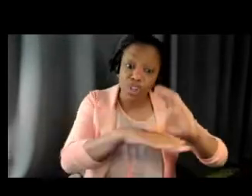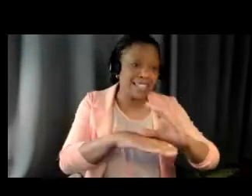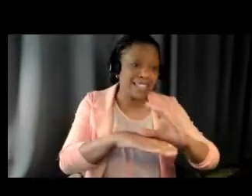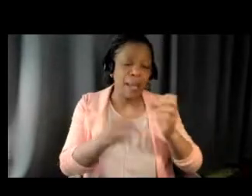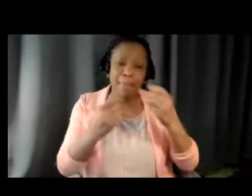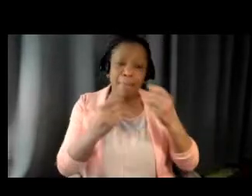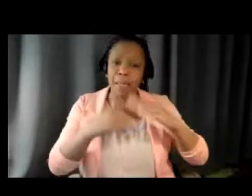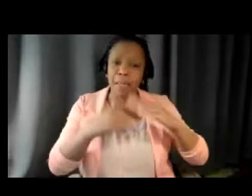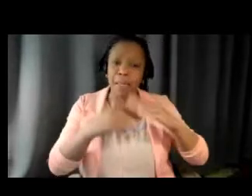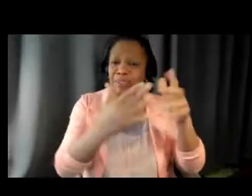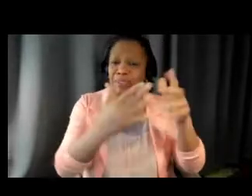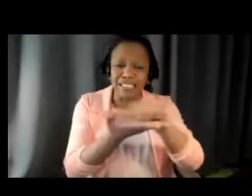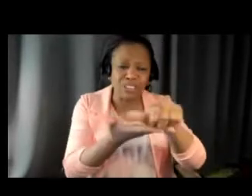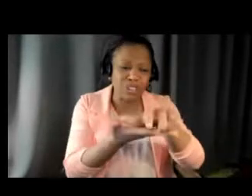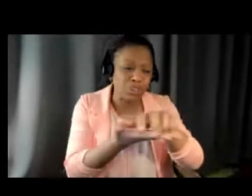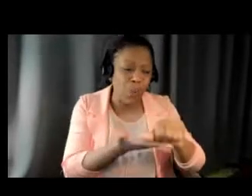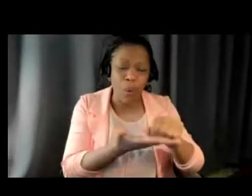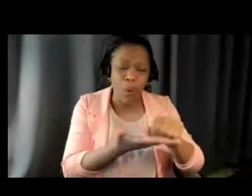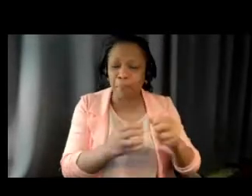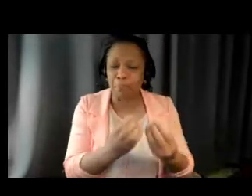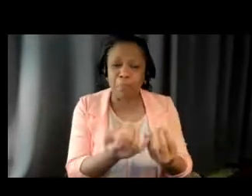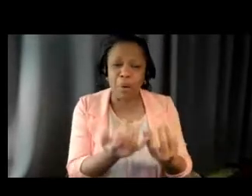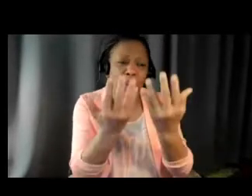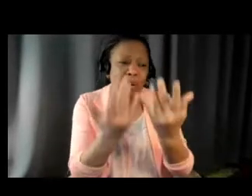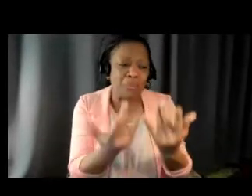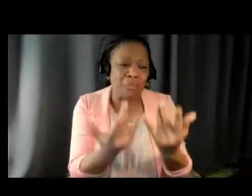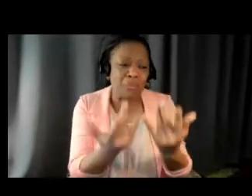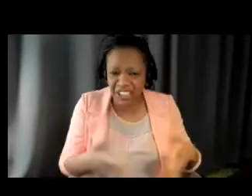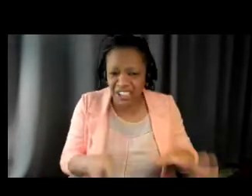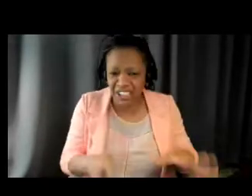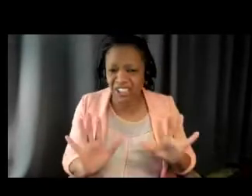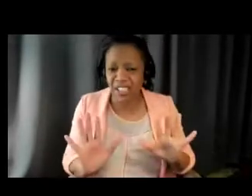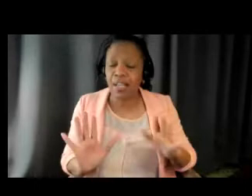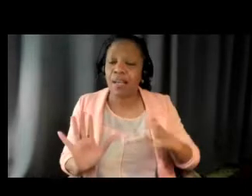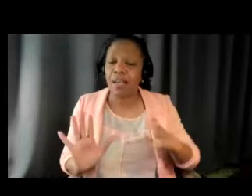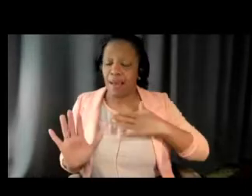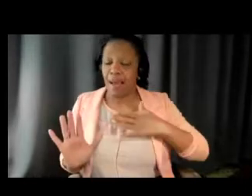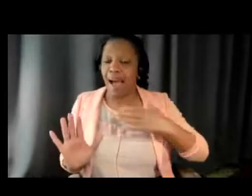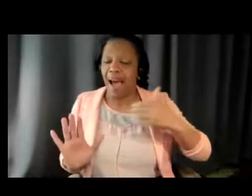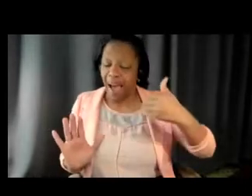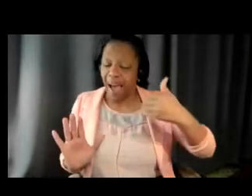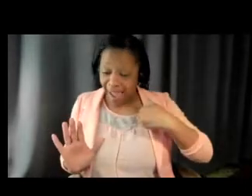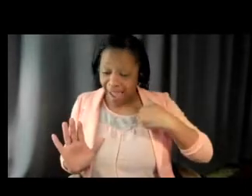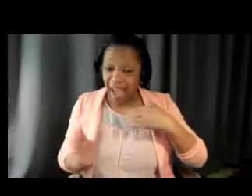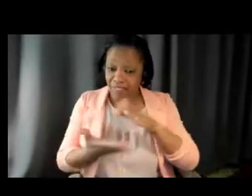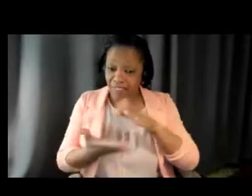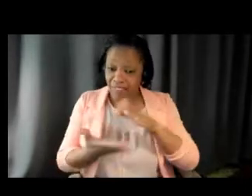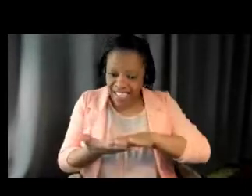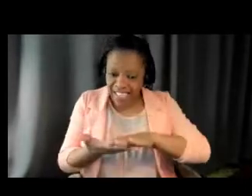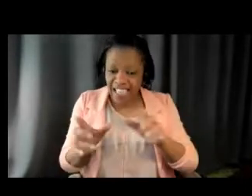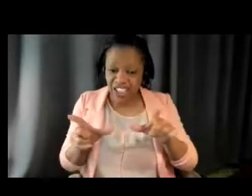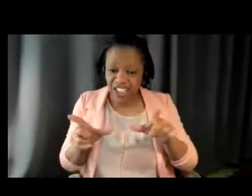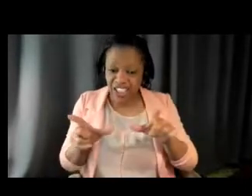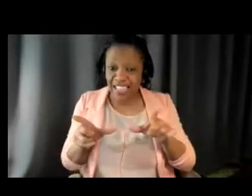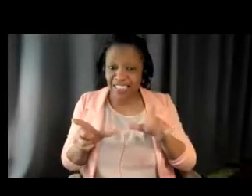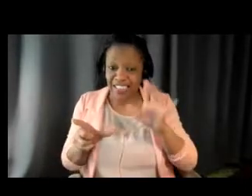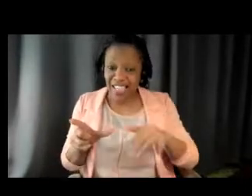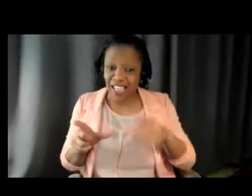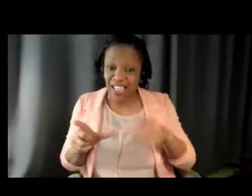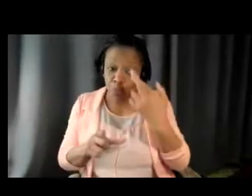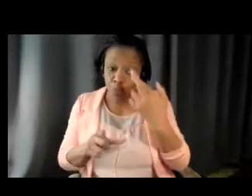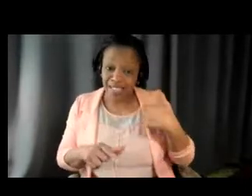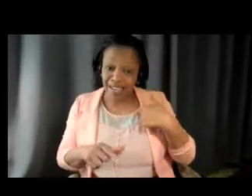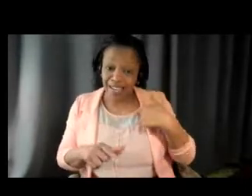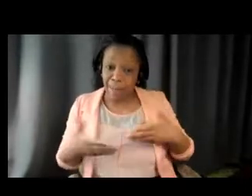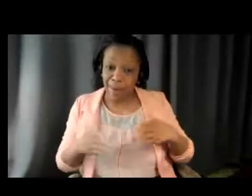I have my sanitation license also. That's why I'm allowed in the kitchen to cook. So we're cooking legally and